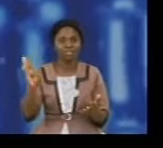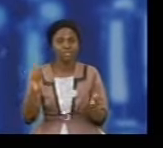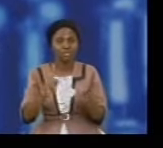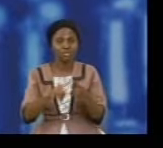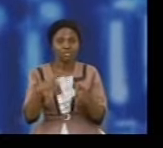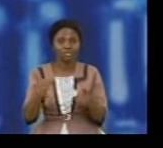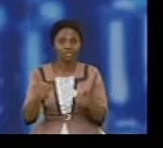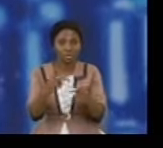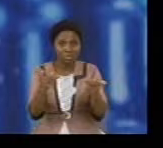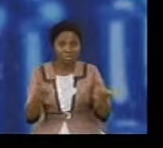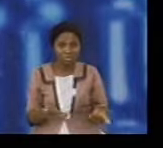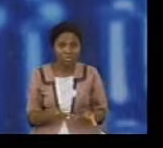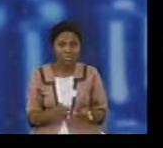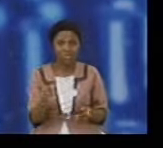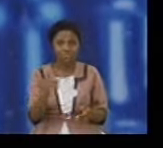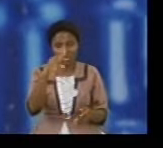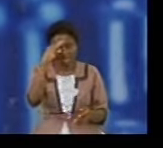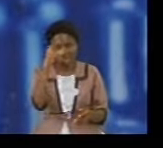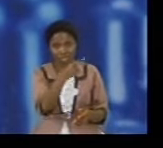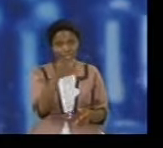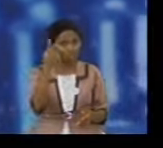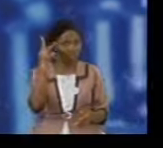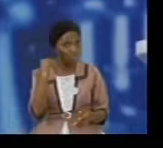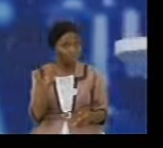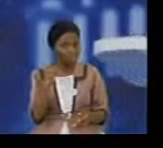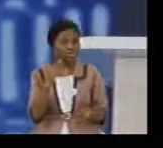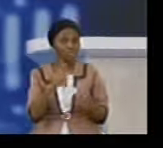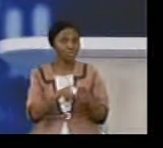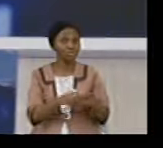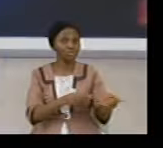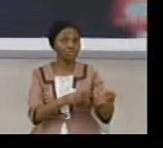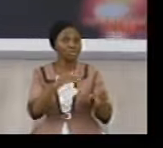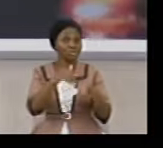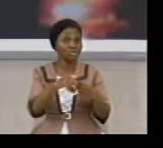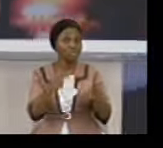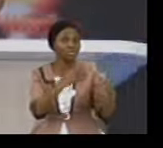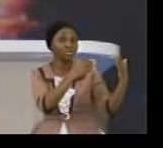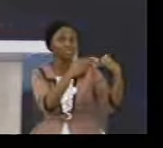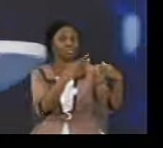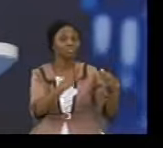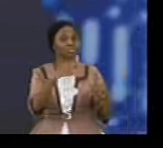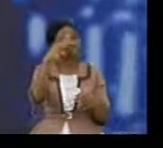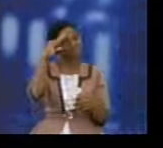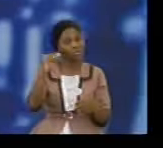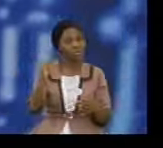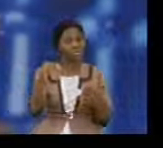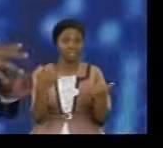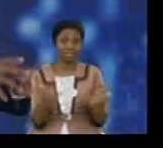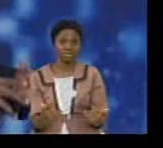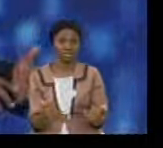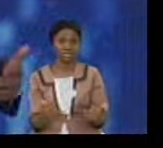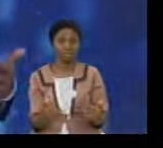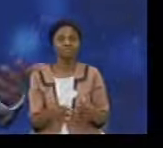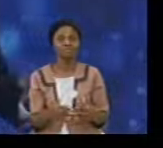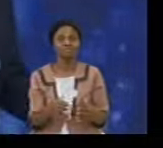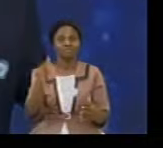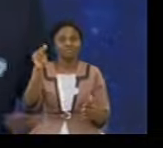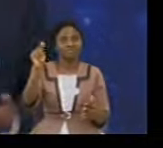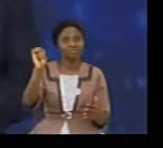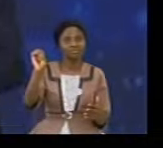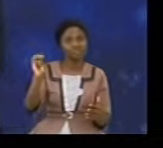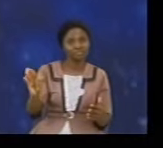ruled in the generation of men. Now, Nebuchadnezzar realized and he